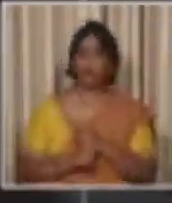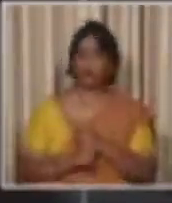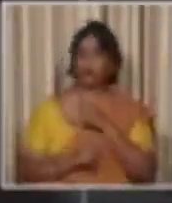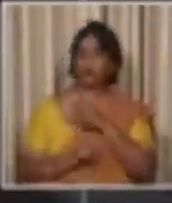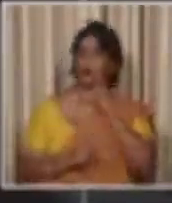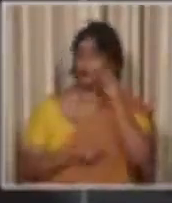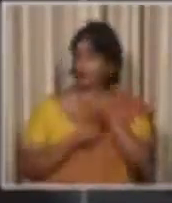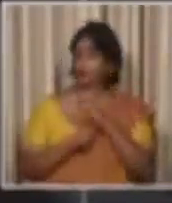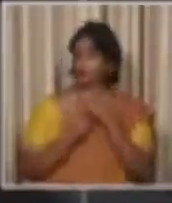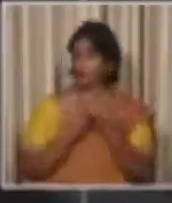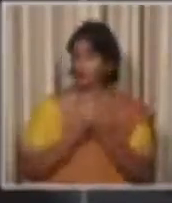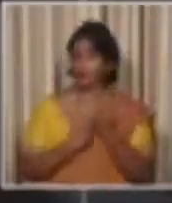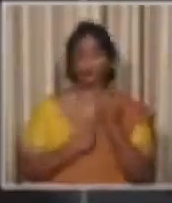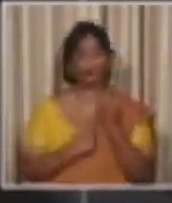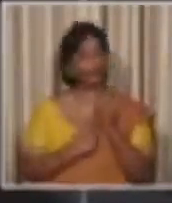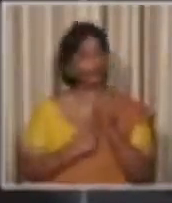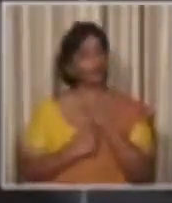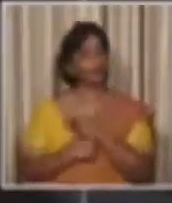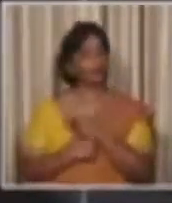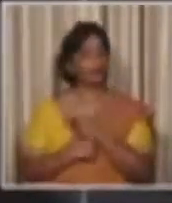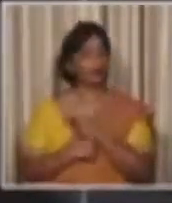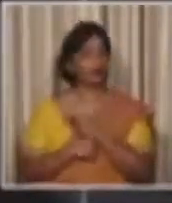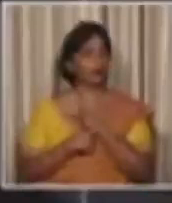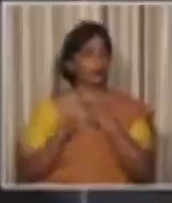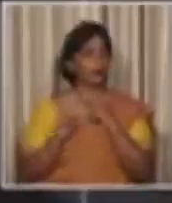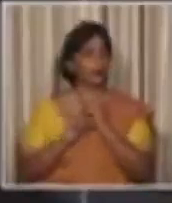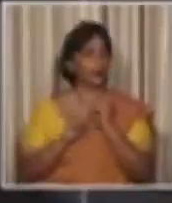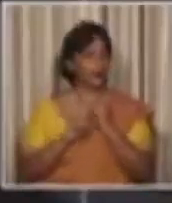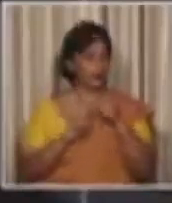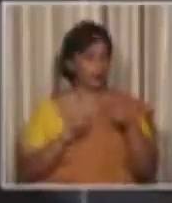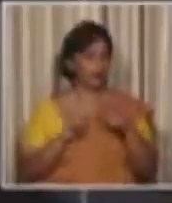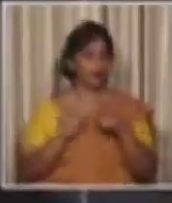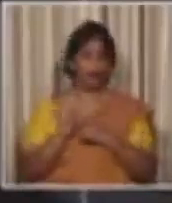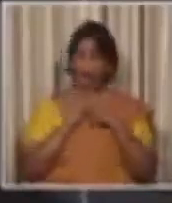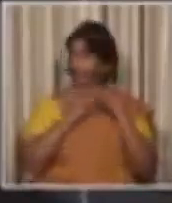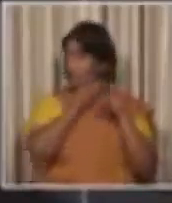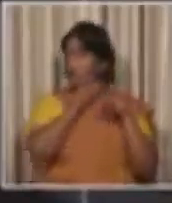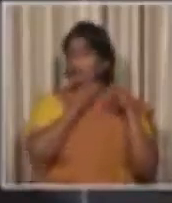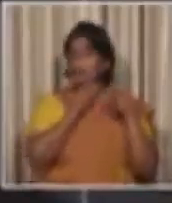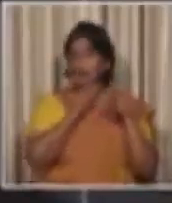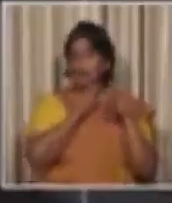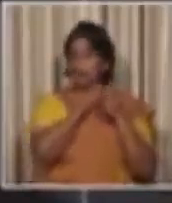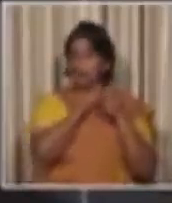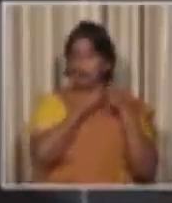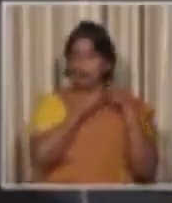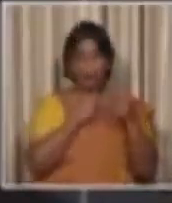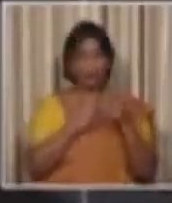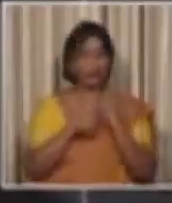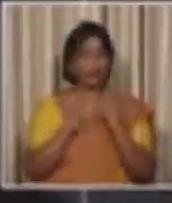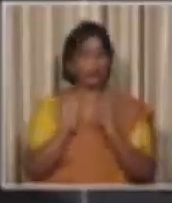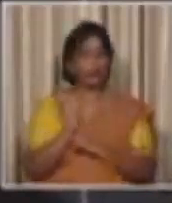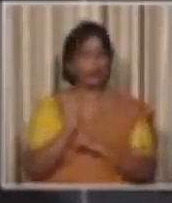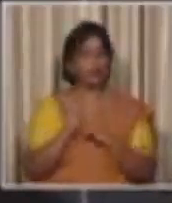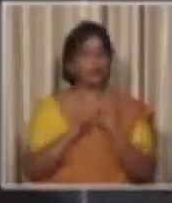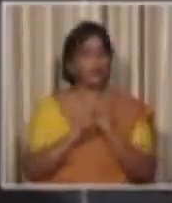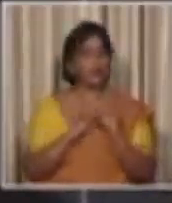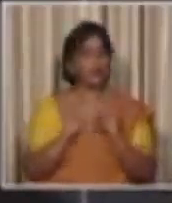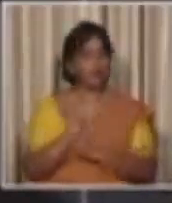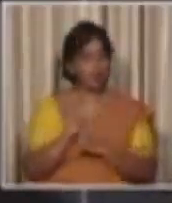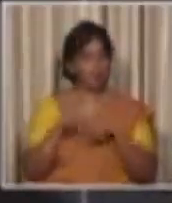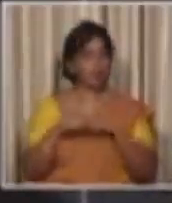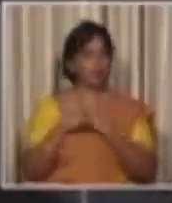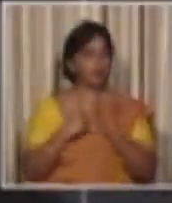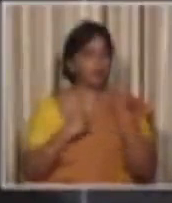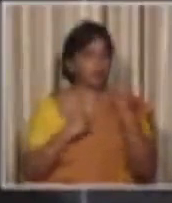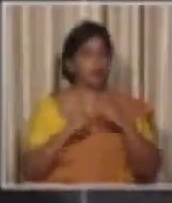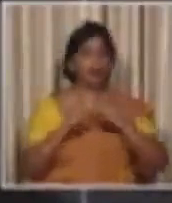PPP with West Coast, the government-owned shares have to be transferred to LTL holdings at no cost when the loans which are on the